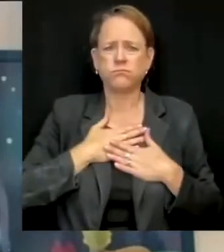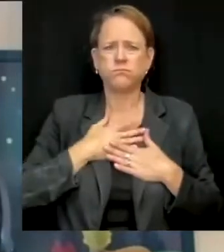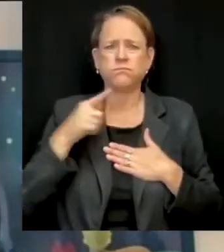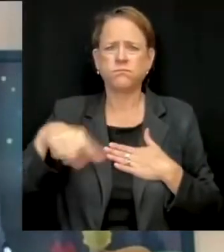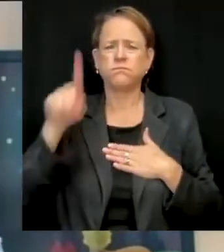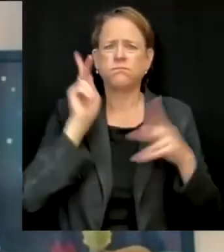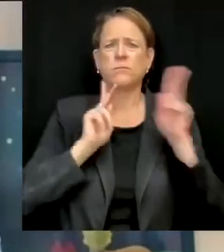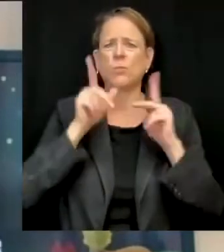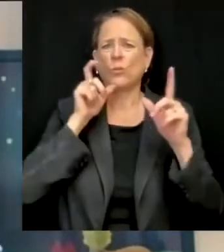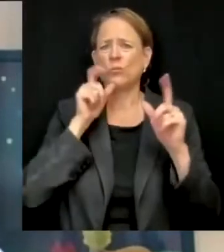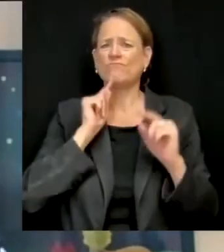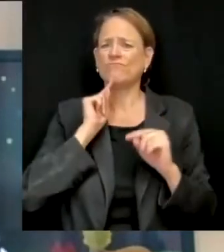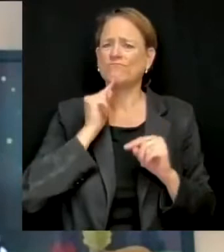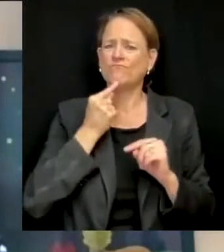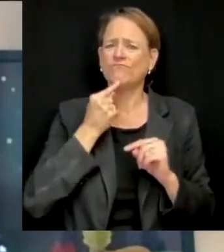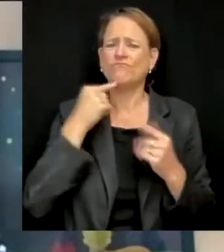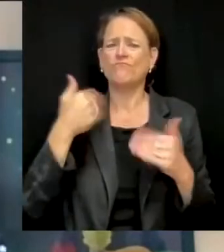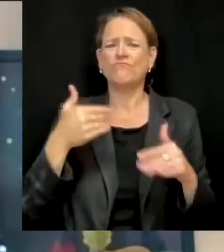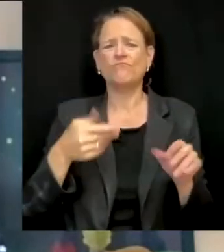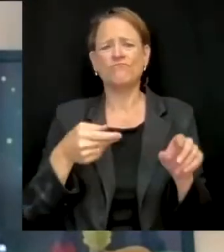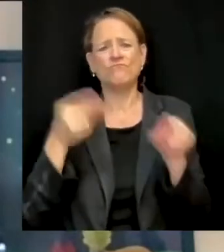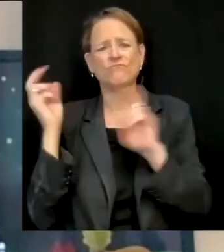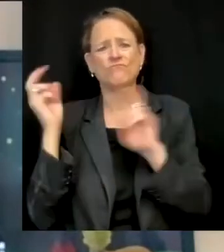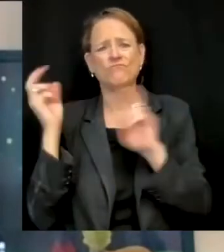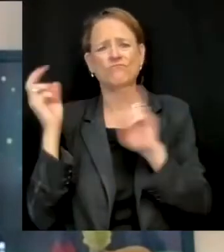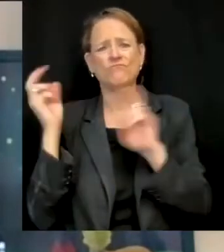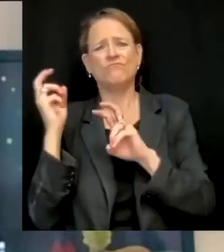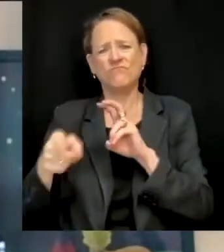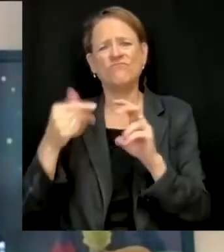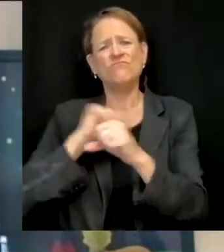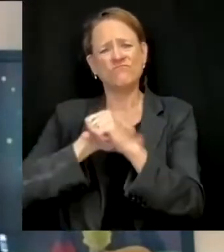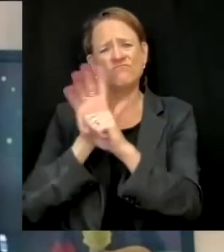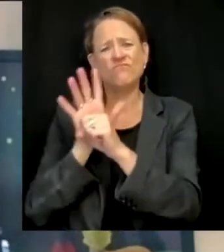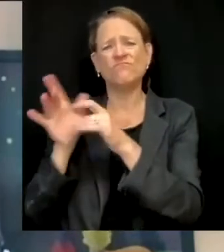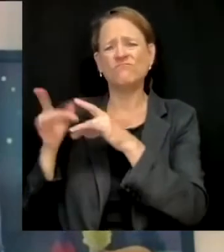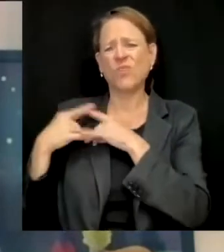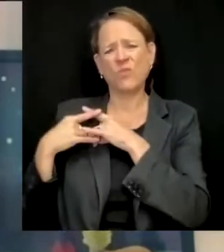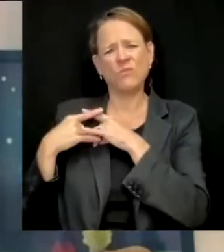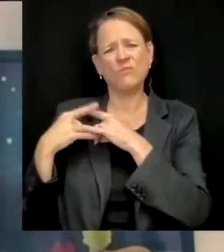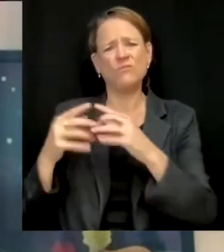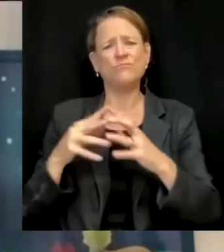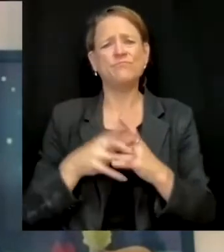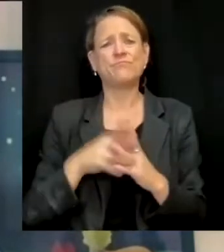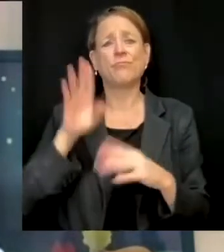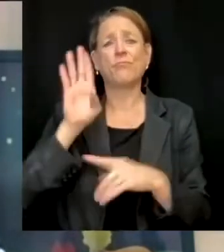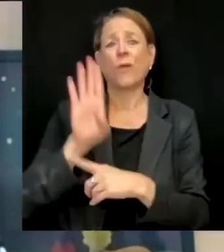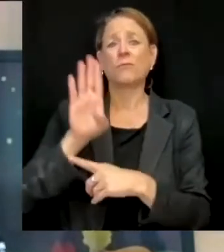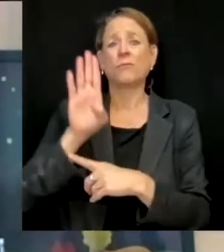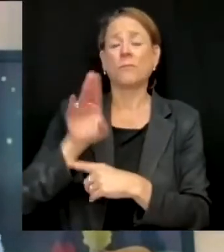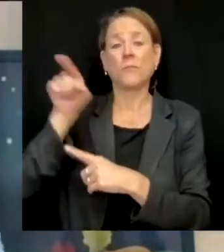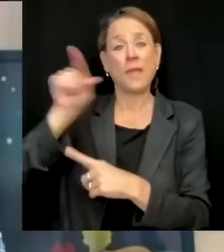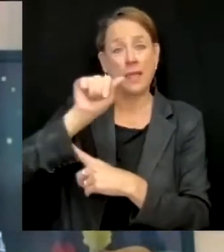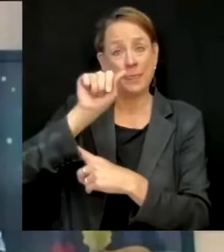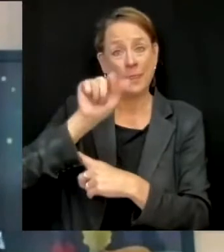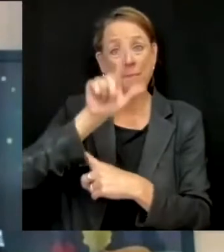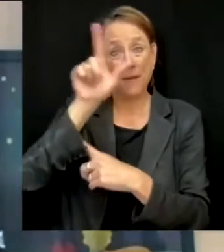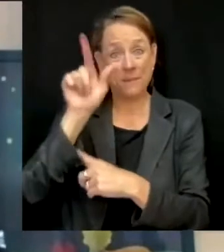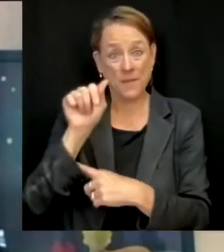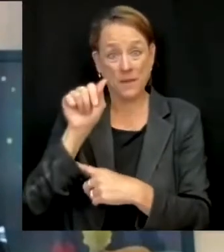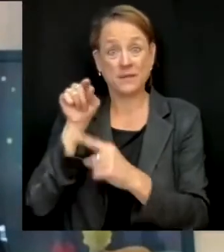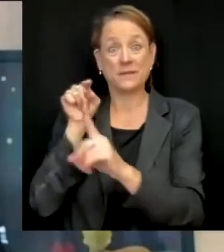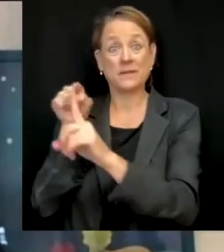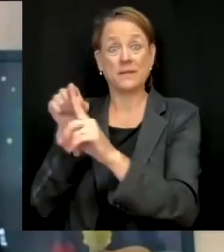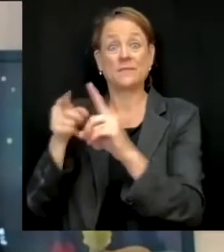Kobia, a physician in Birmingham, Alabama, has recently shared her experience